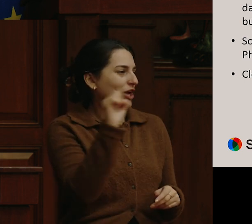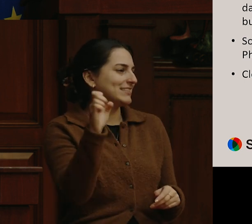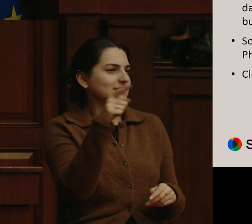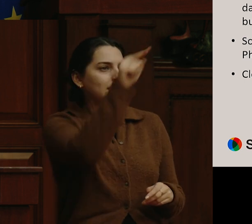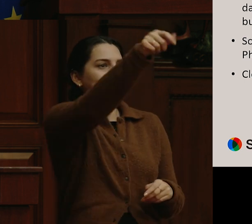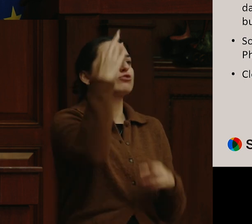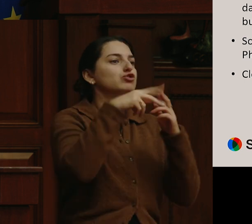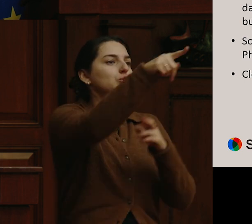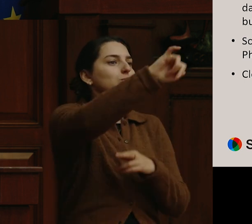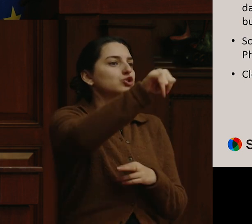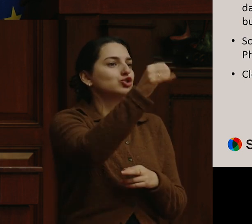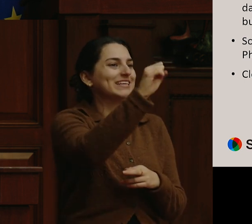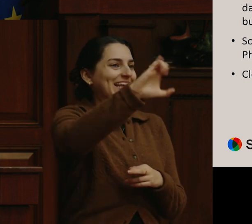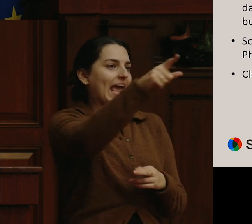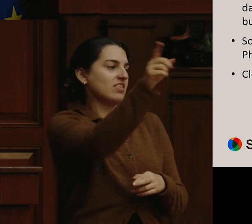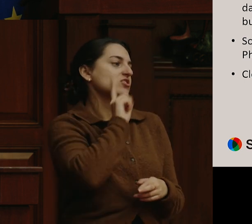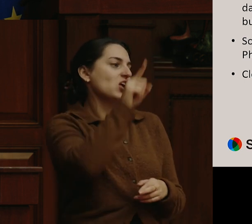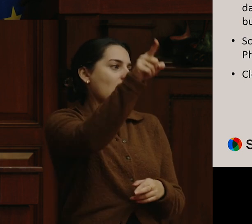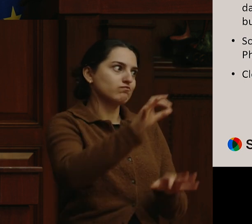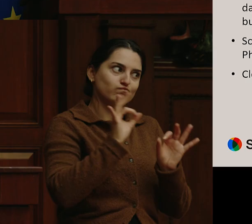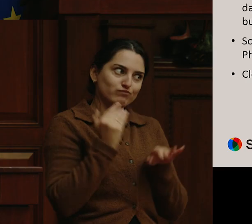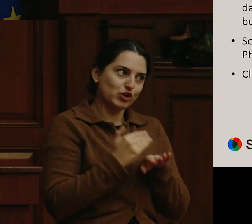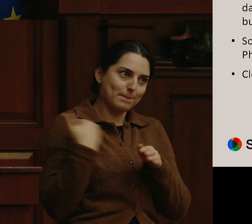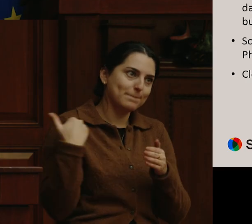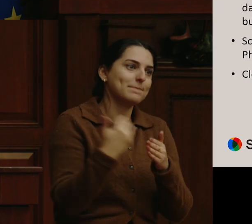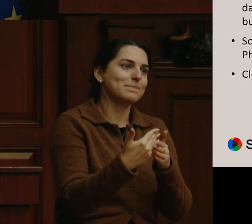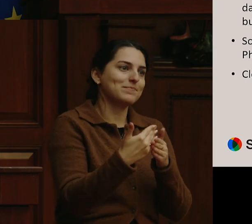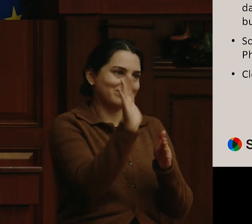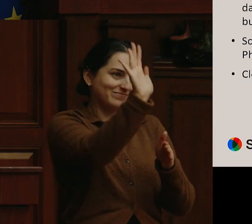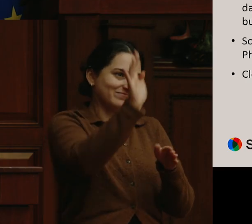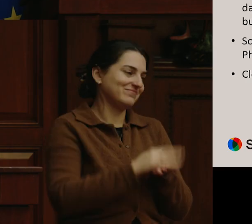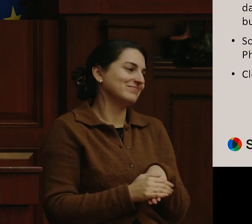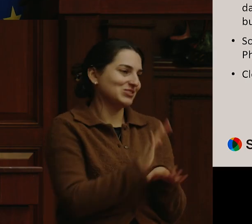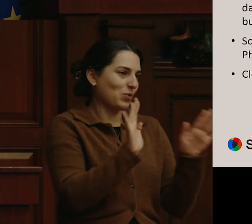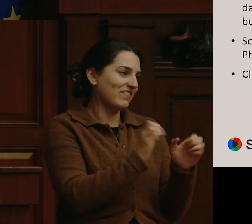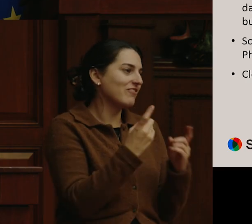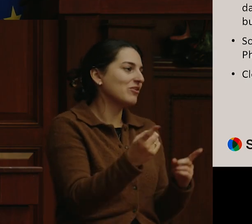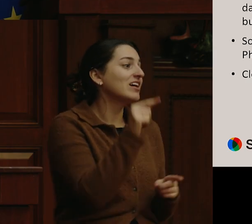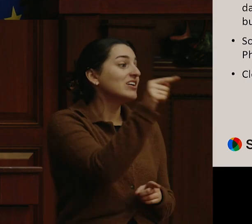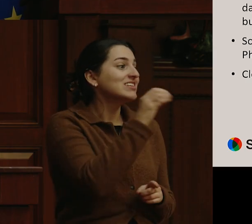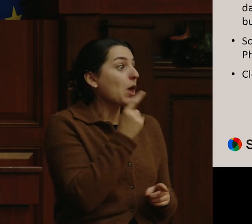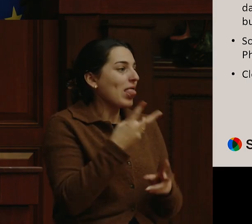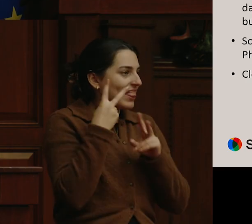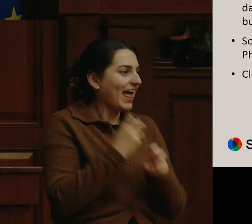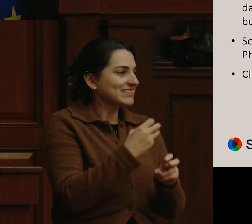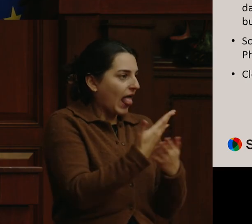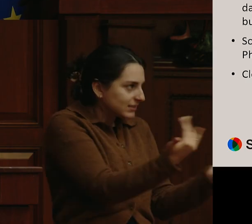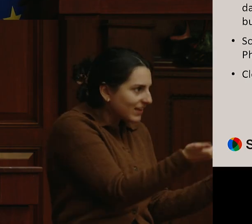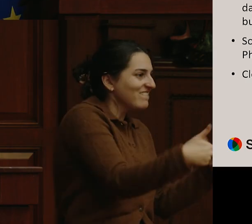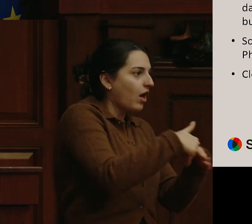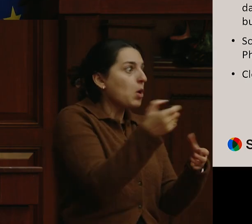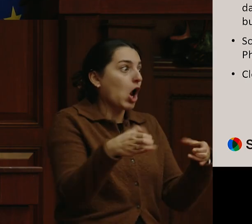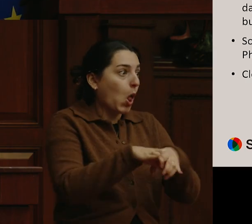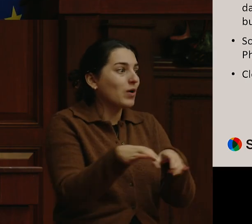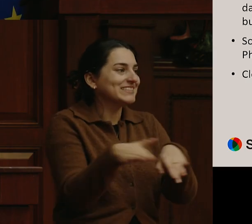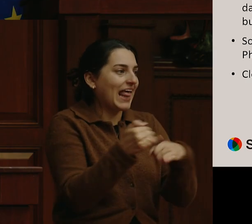the back of the room there. She's doing a great job getting people involved, and she'll be doing the analysis of it. But it closes in 2